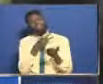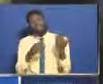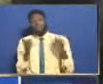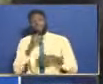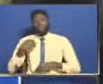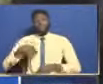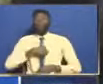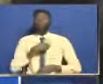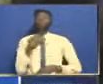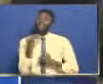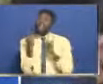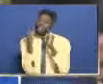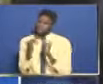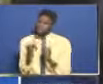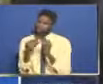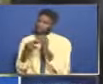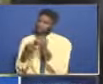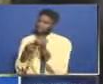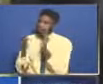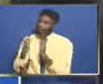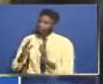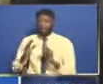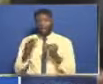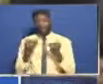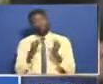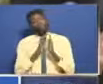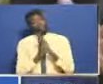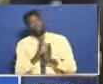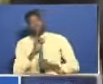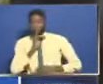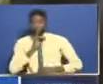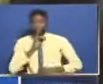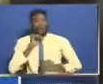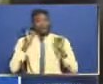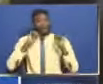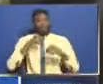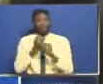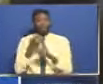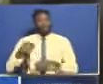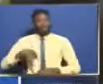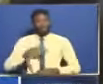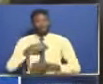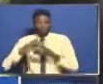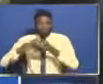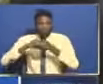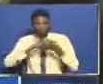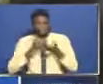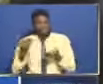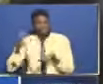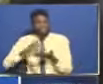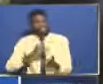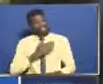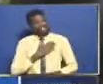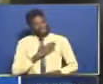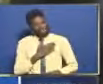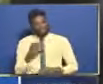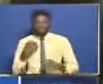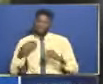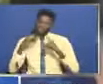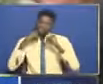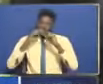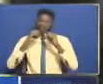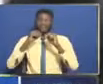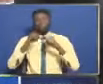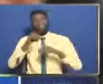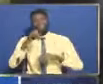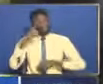partners. So hiyo dhana ya kusema kwamba ati mtatushikanisha tena kwa ndoa ya NASA, ningependa kusema hiyo ni ndoto ya mchana.